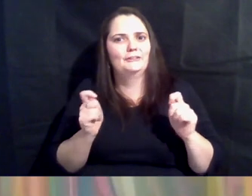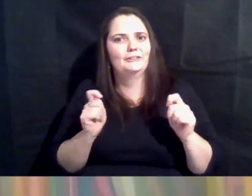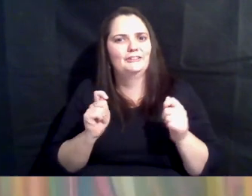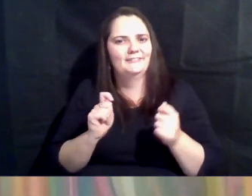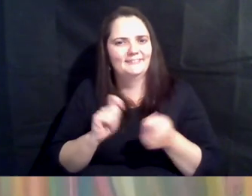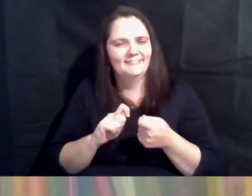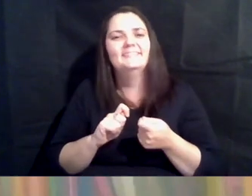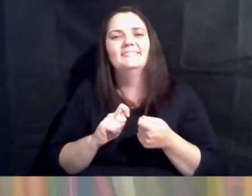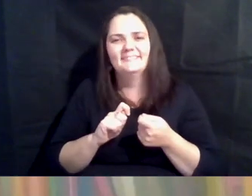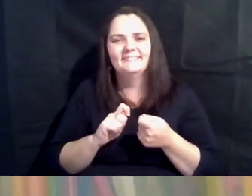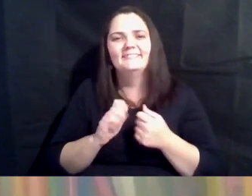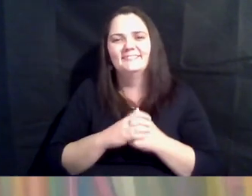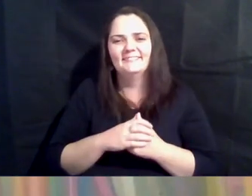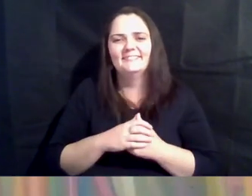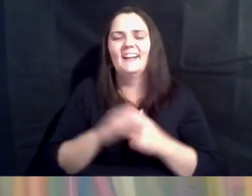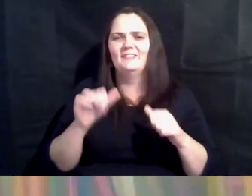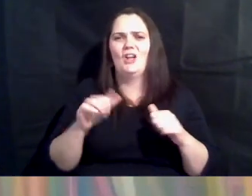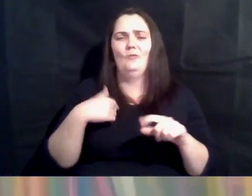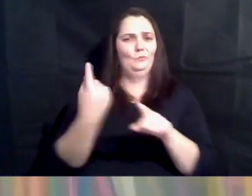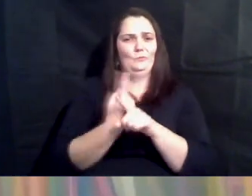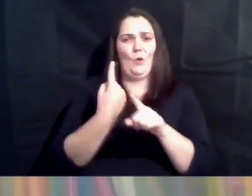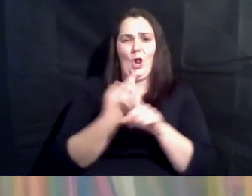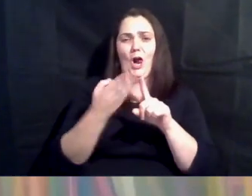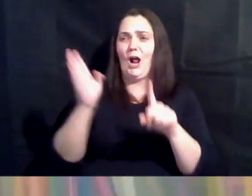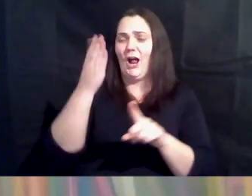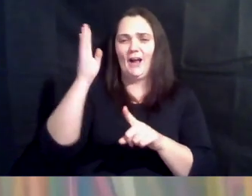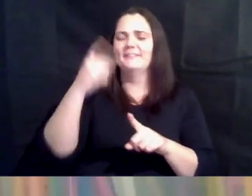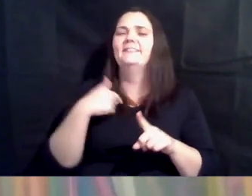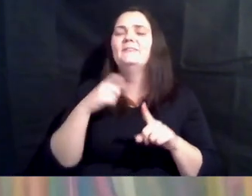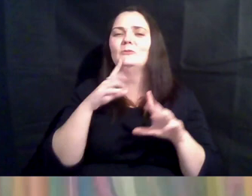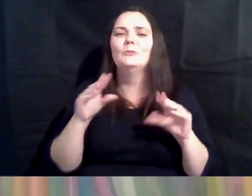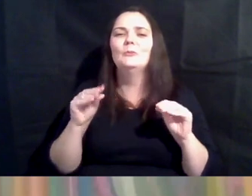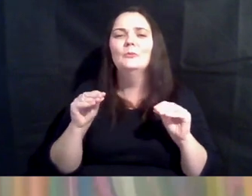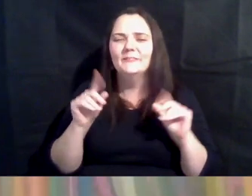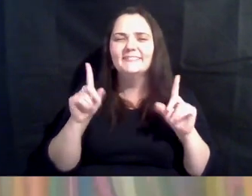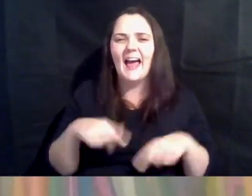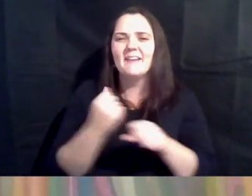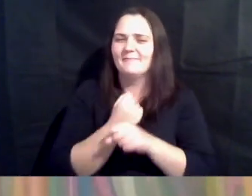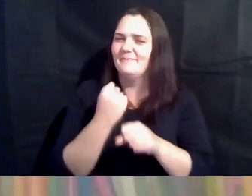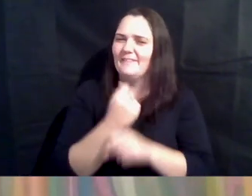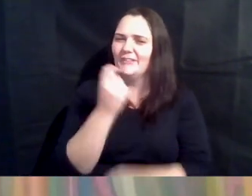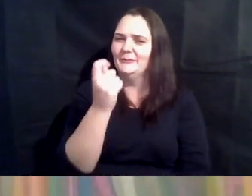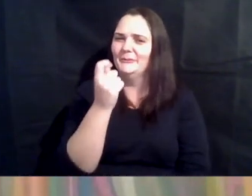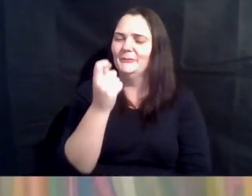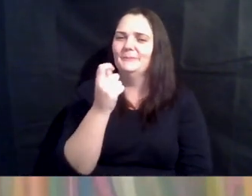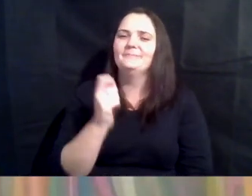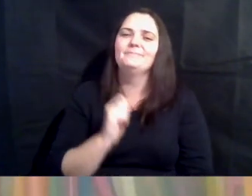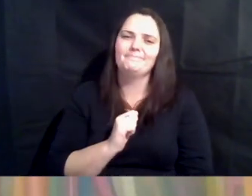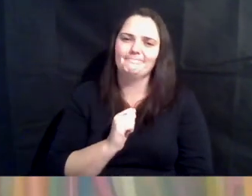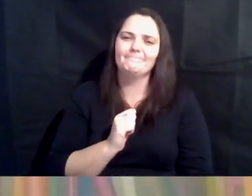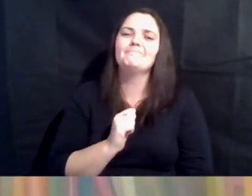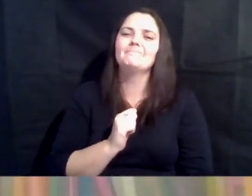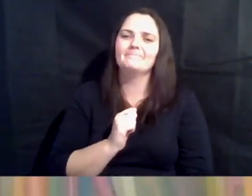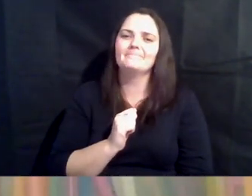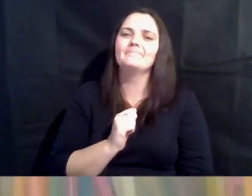day. And I'm going to stop rambling, and we are going to get to making zines in a second. But I find that repetition is a